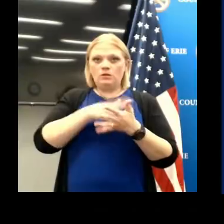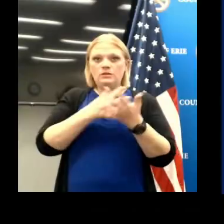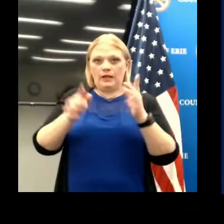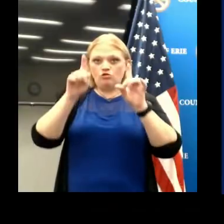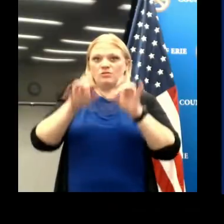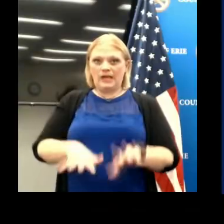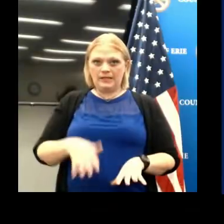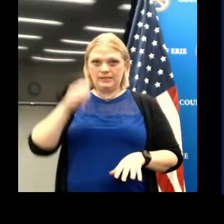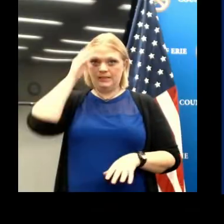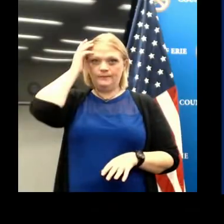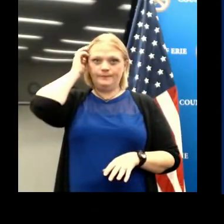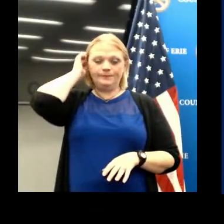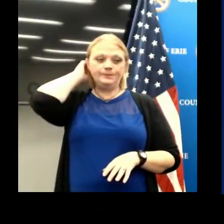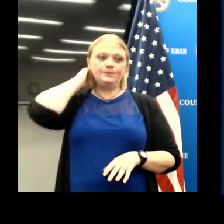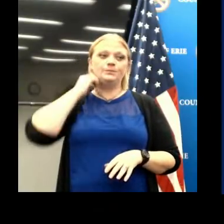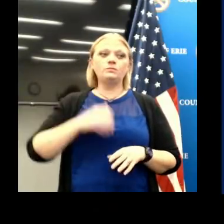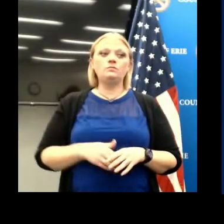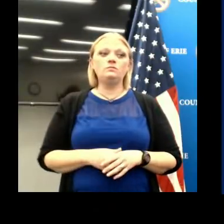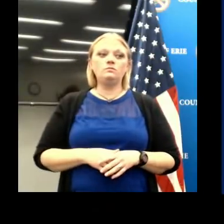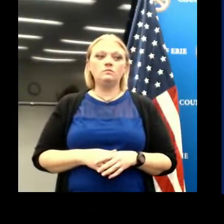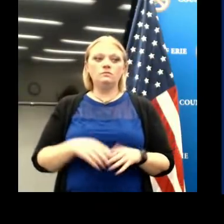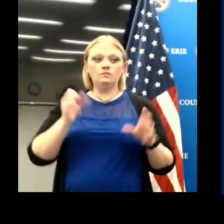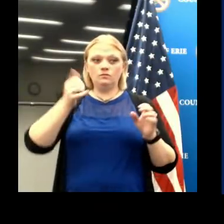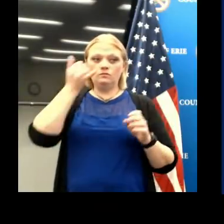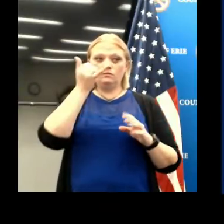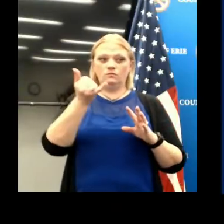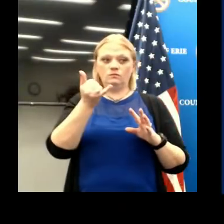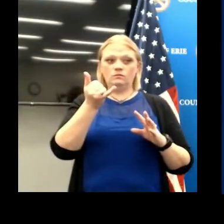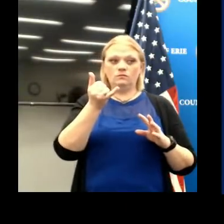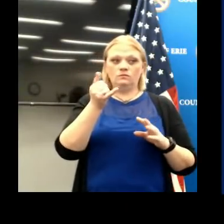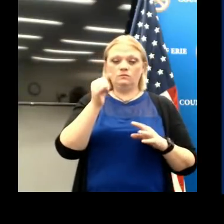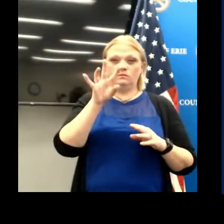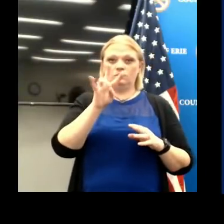test. So so you can call our number